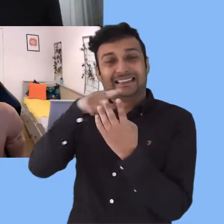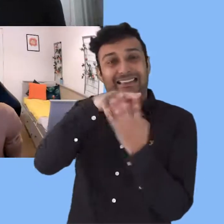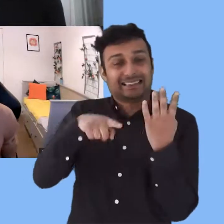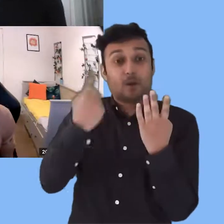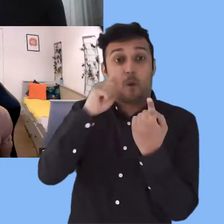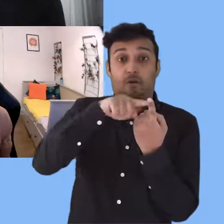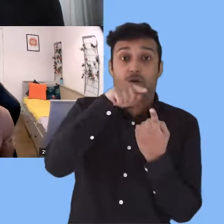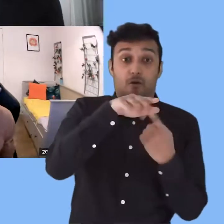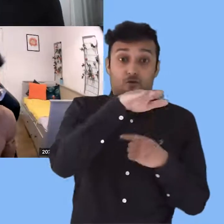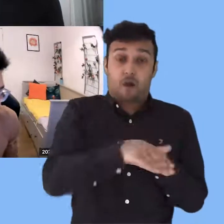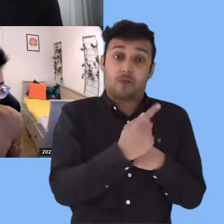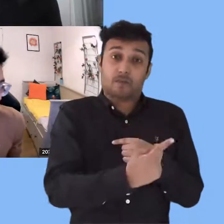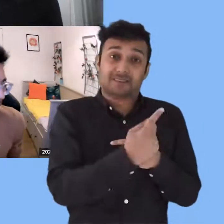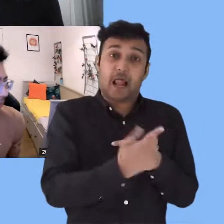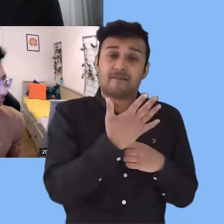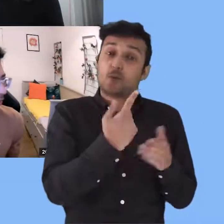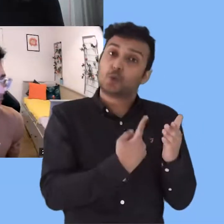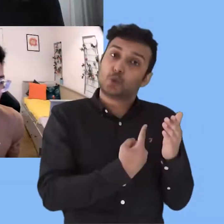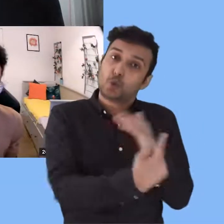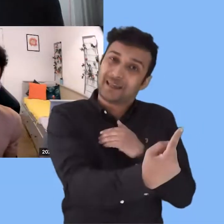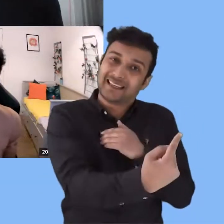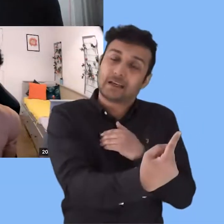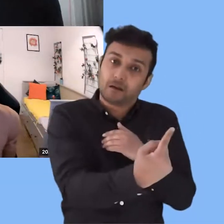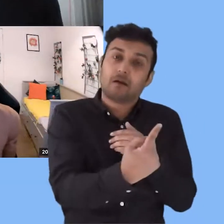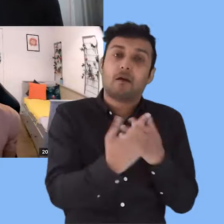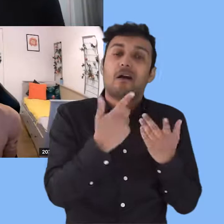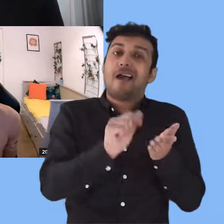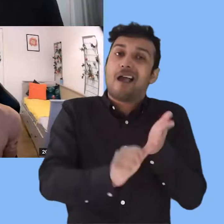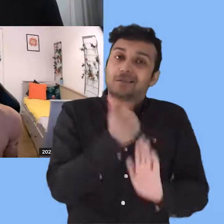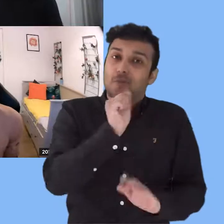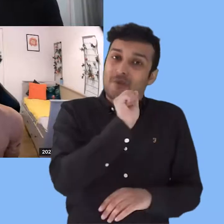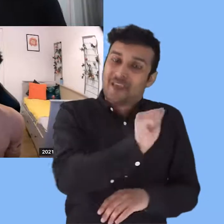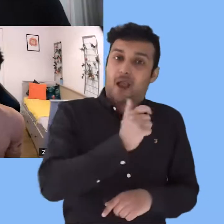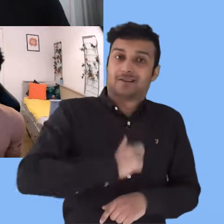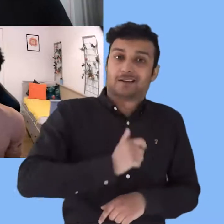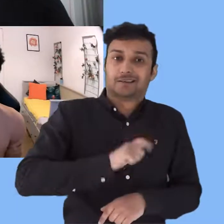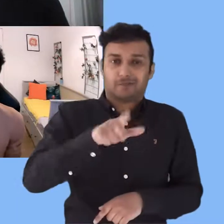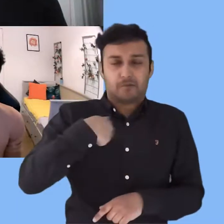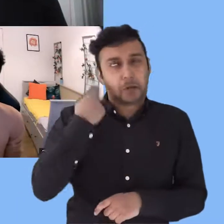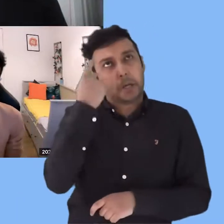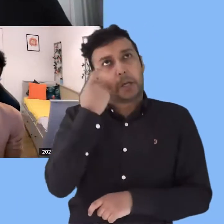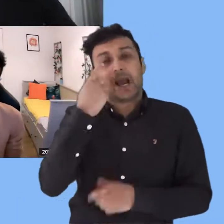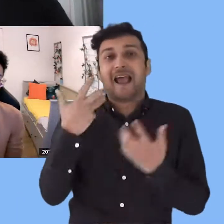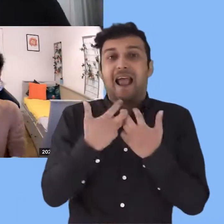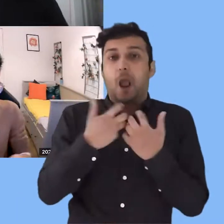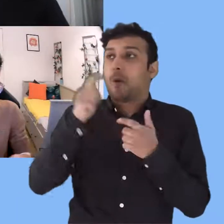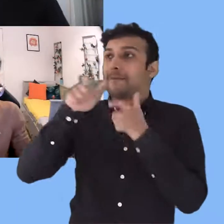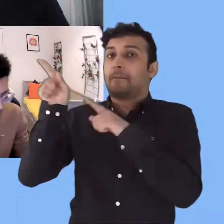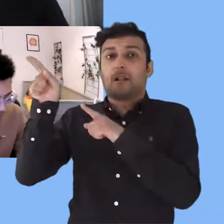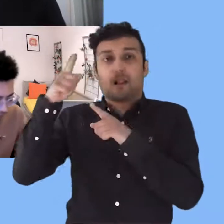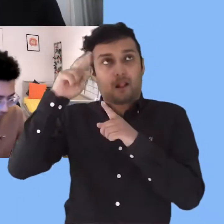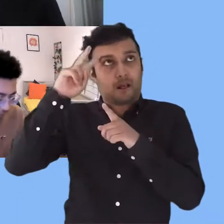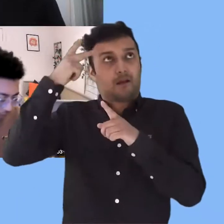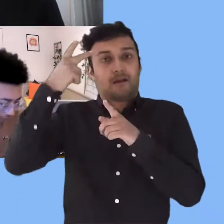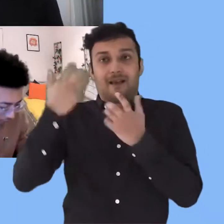you were talking, how that would be interpreted, because when I talk about the child being the expert of who they are to lead in